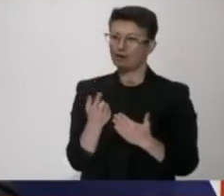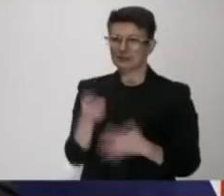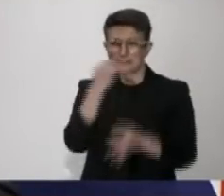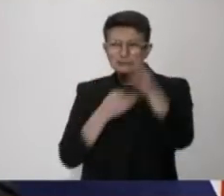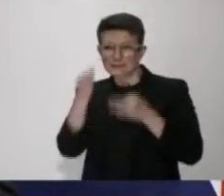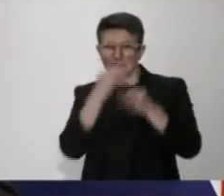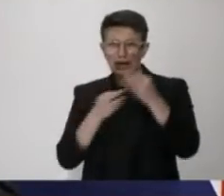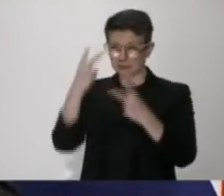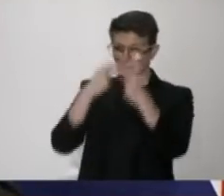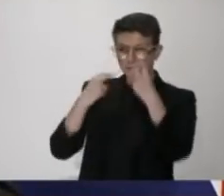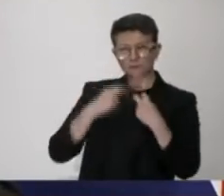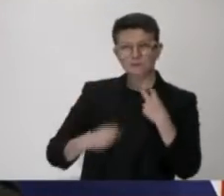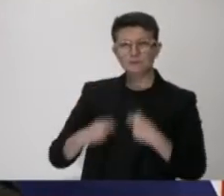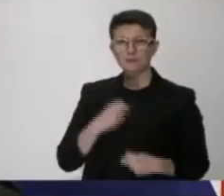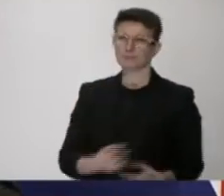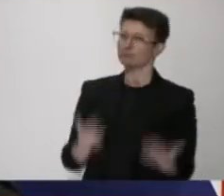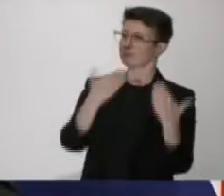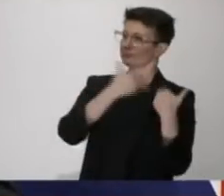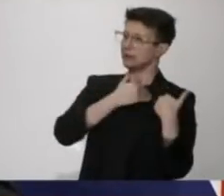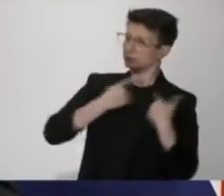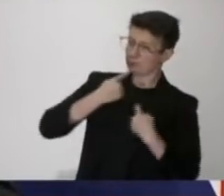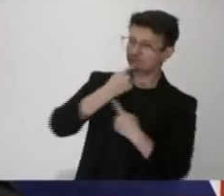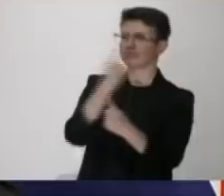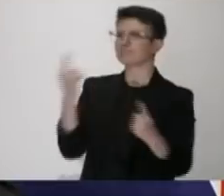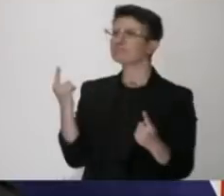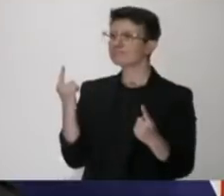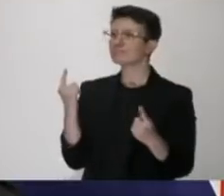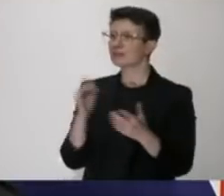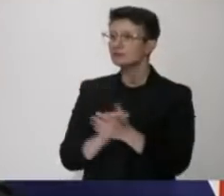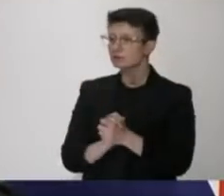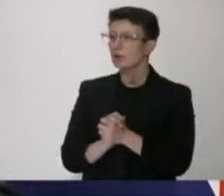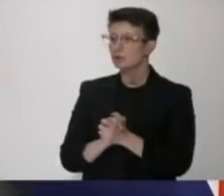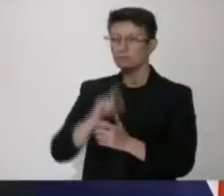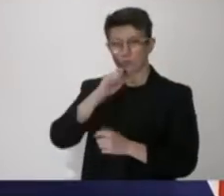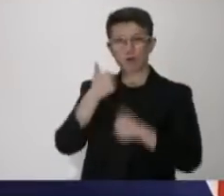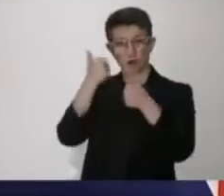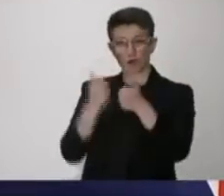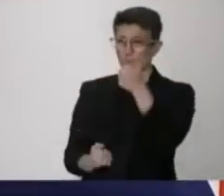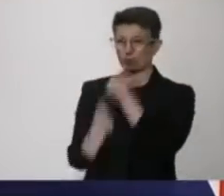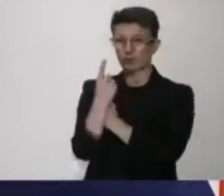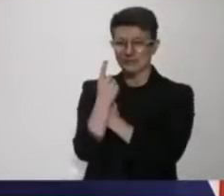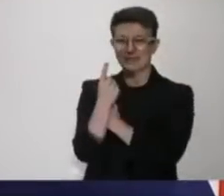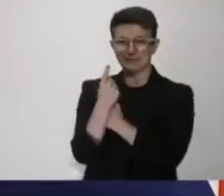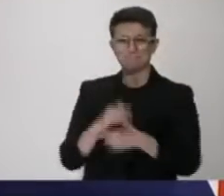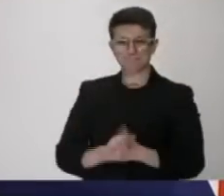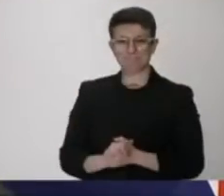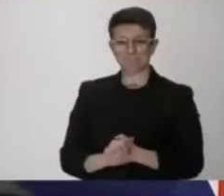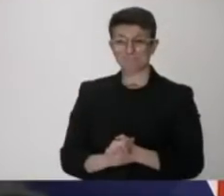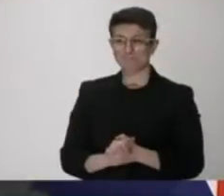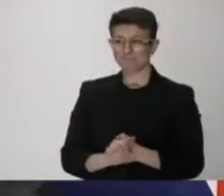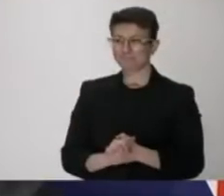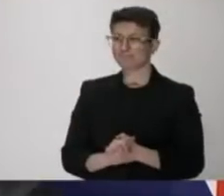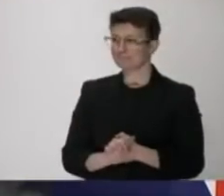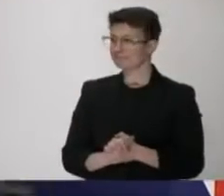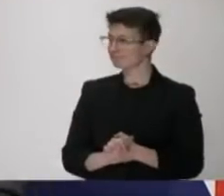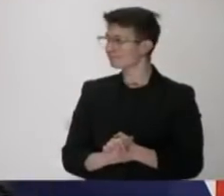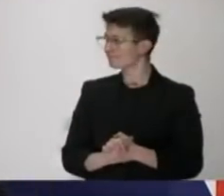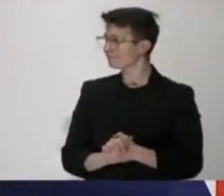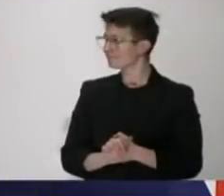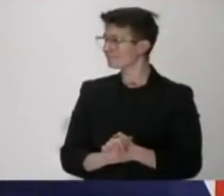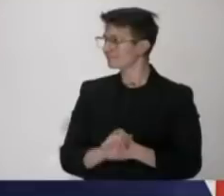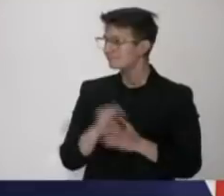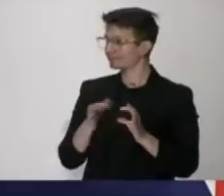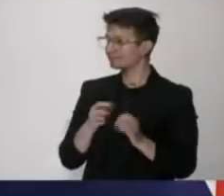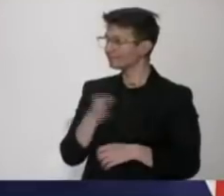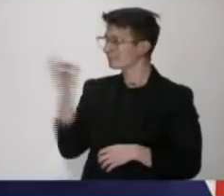able to be involved in that will be performing a really important service. Back on, just No, we'll just hear and then. sorry. Thank you. Just a lot of business owners